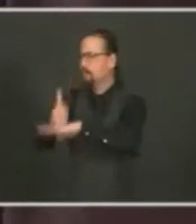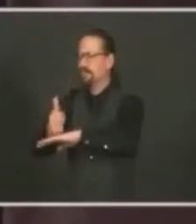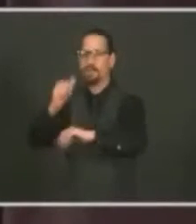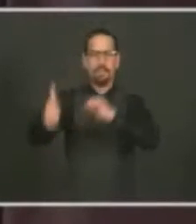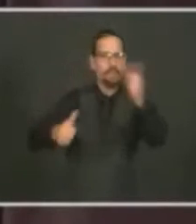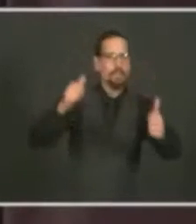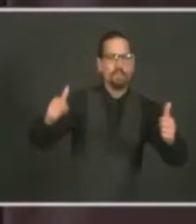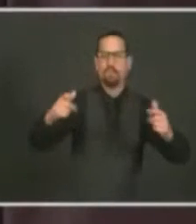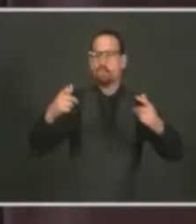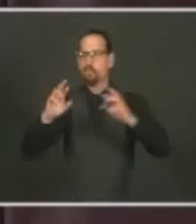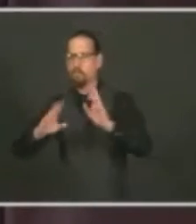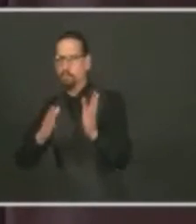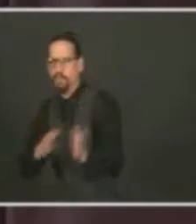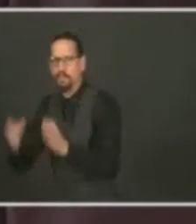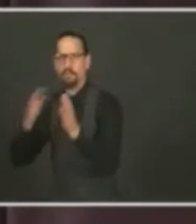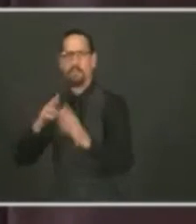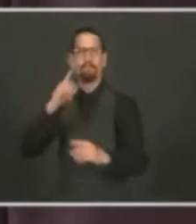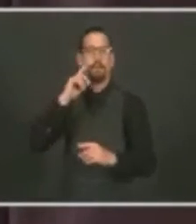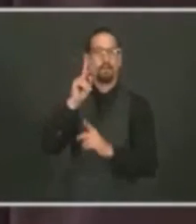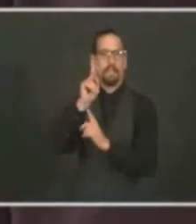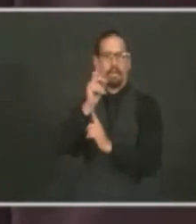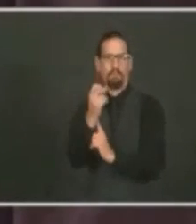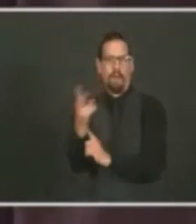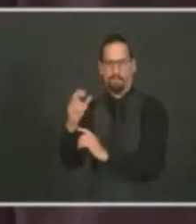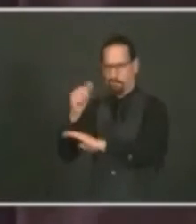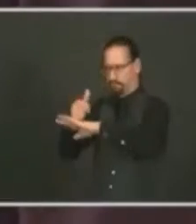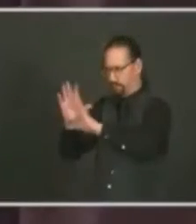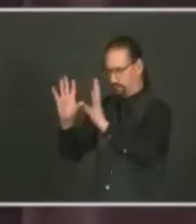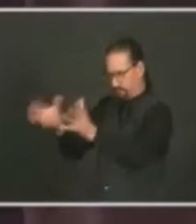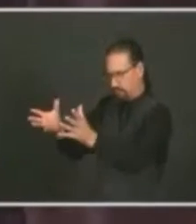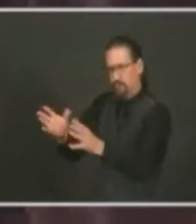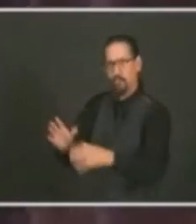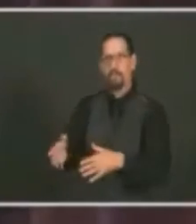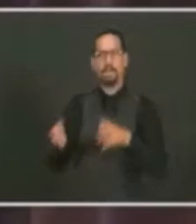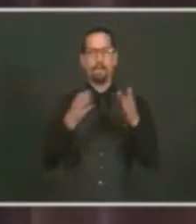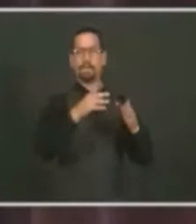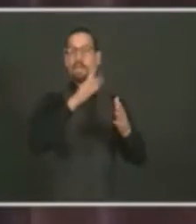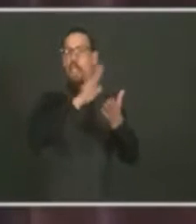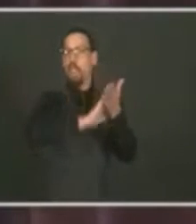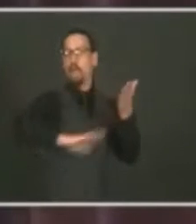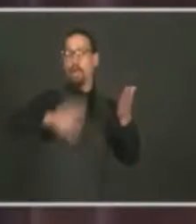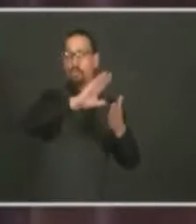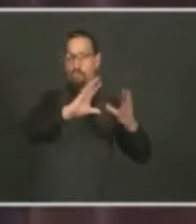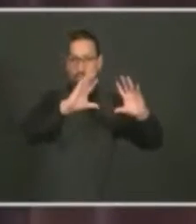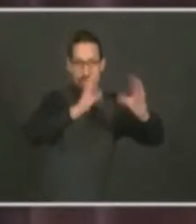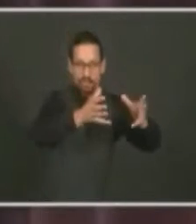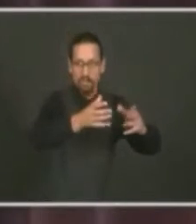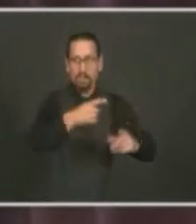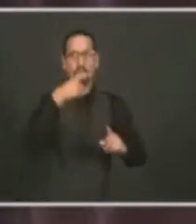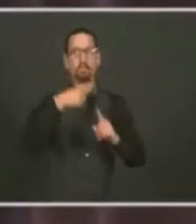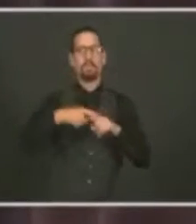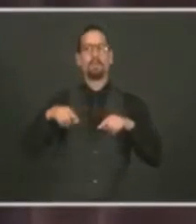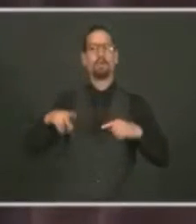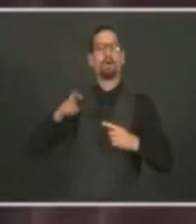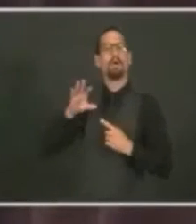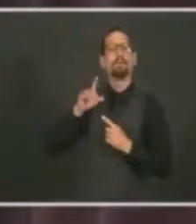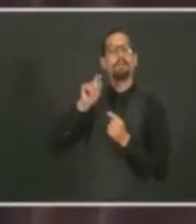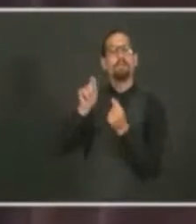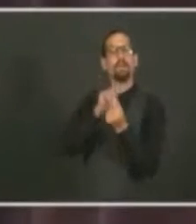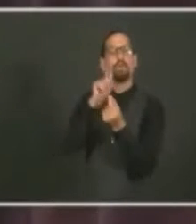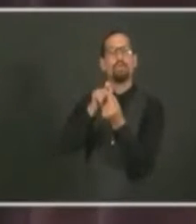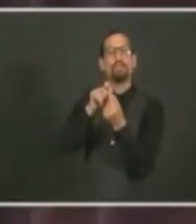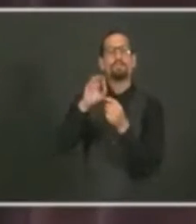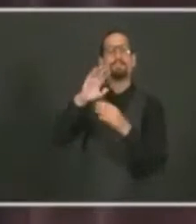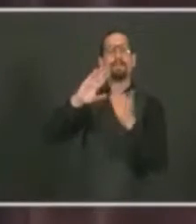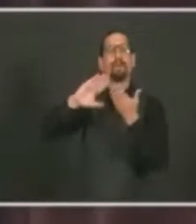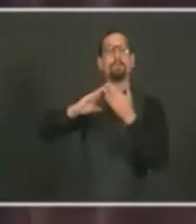colleges, urban communities. It's a powerful tool, and so we're trying to figure out exactly the best way to use them. I will have more to